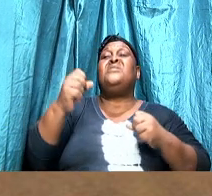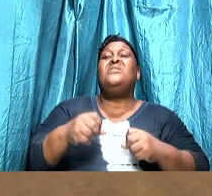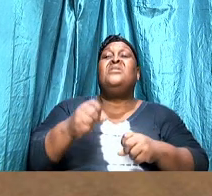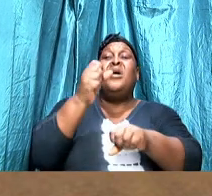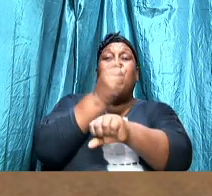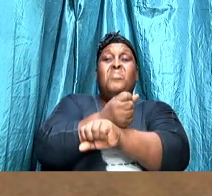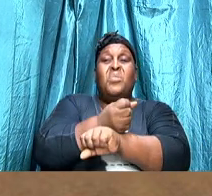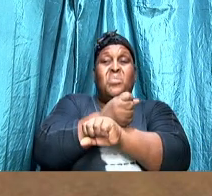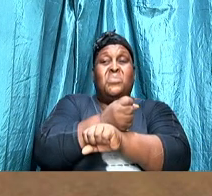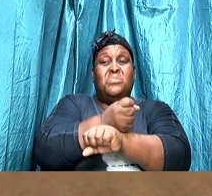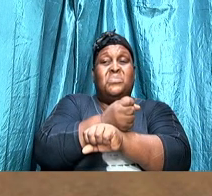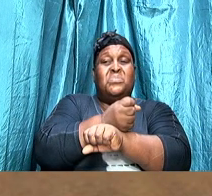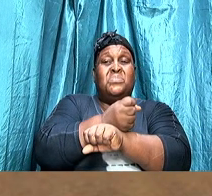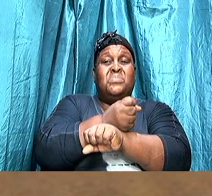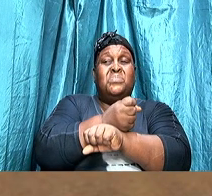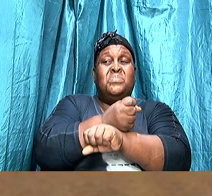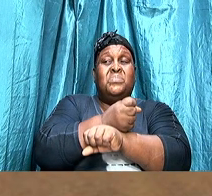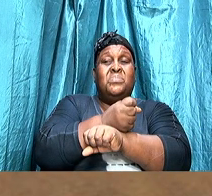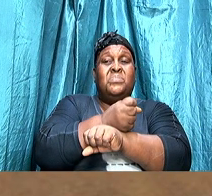can you scroll down a bit?